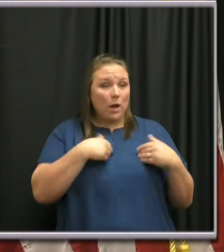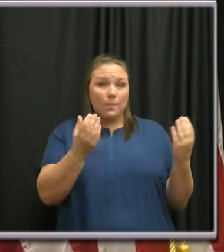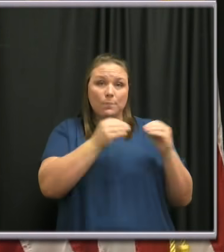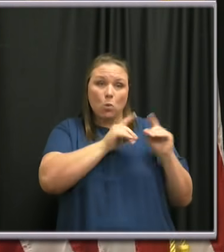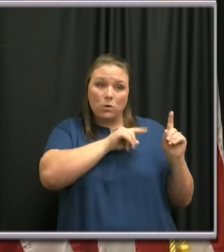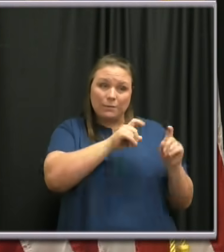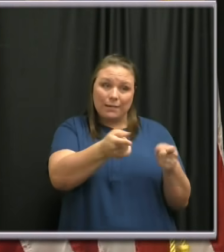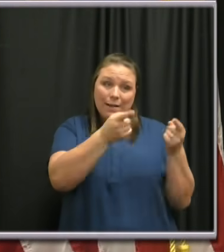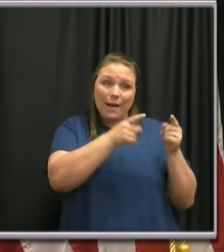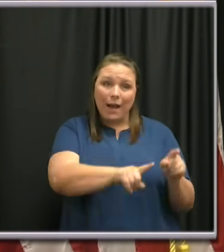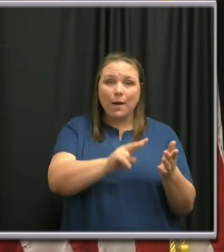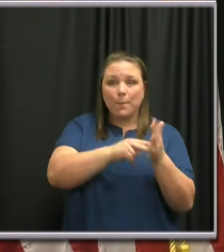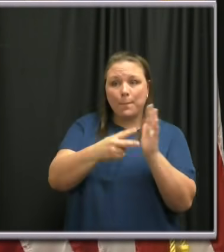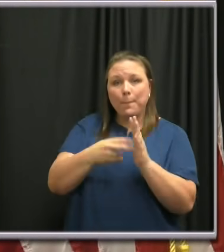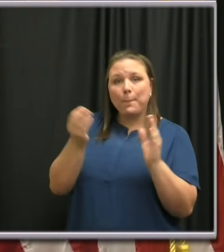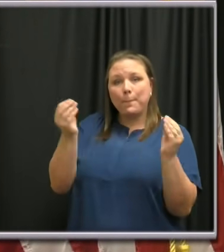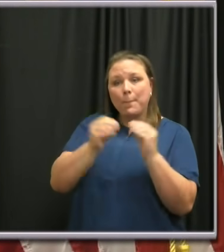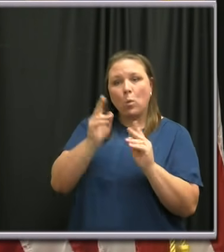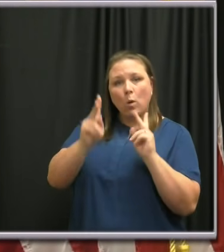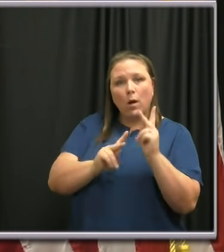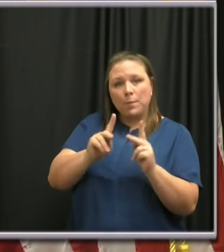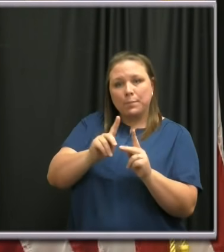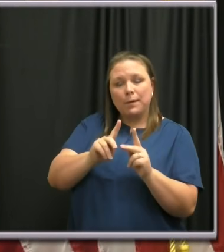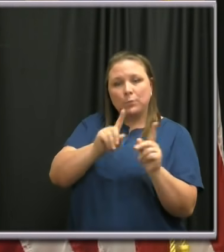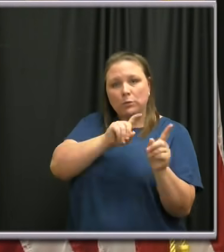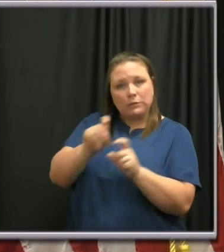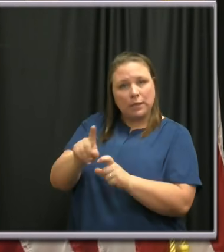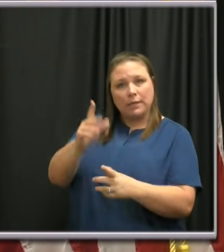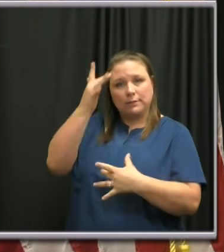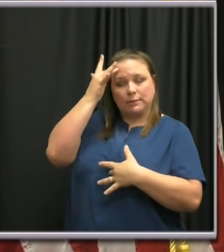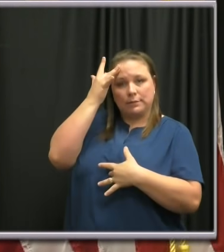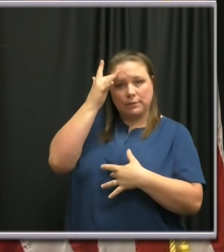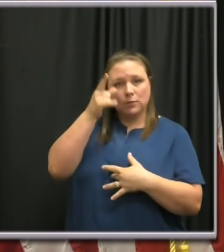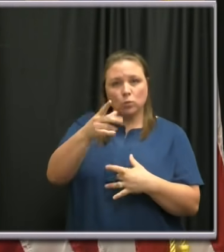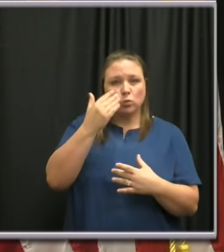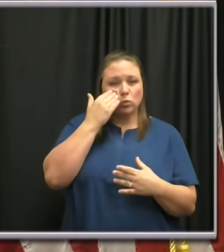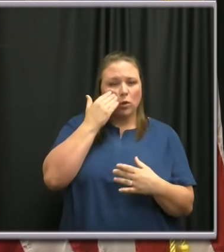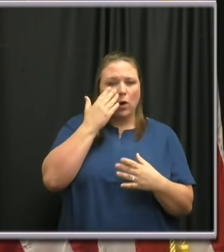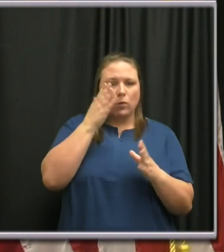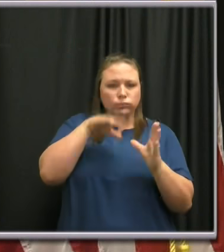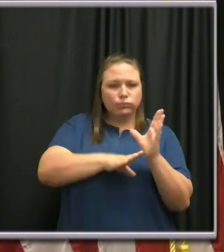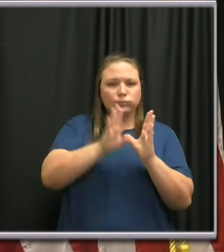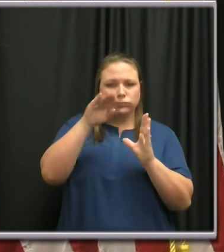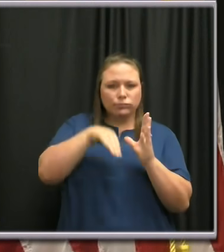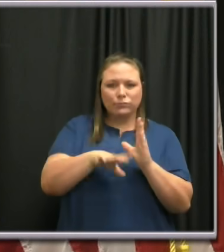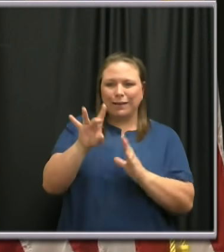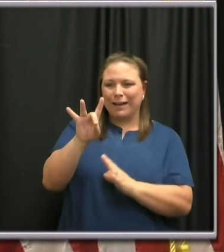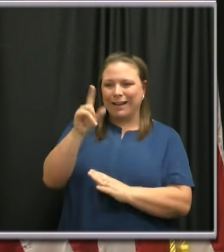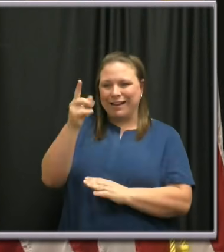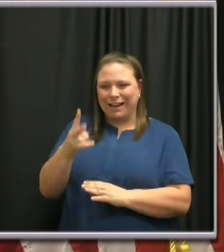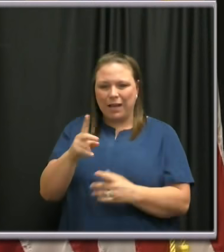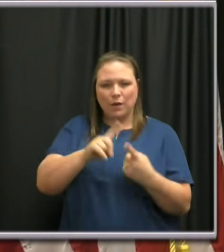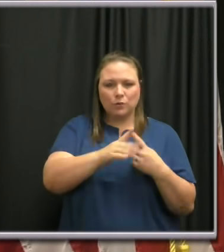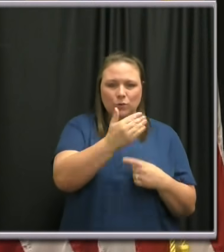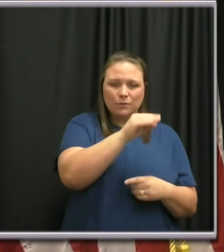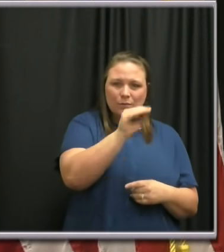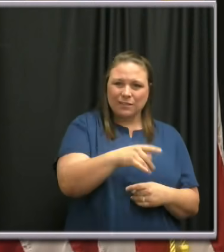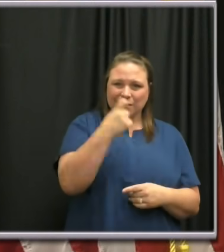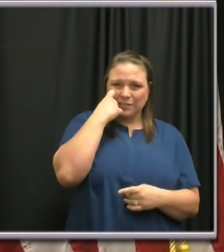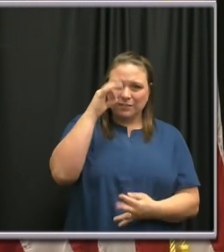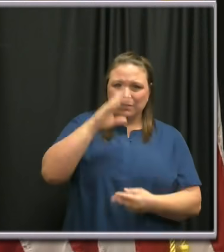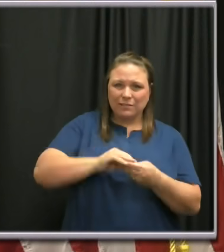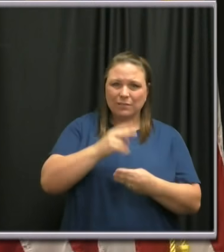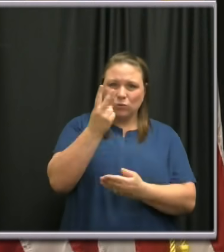cases, and while we know that our positivity rate has fluctuated between 8.5% and 15% over the last couple